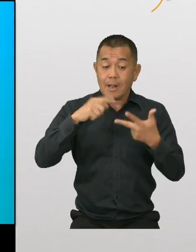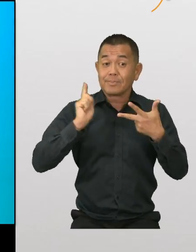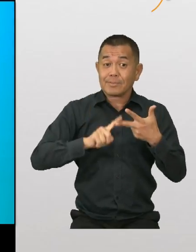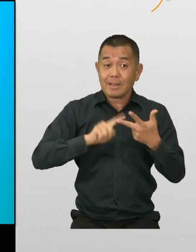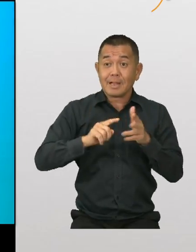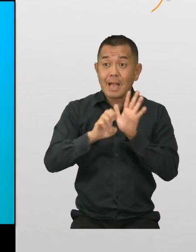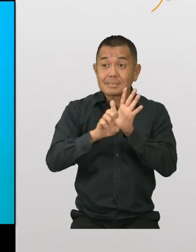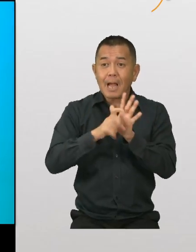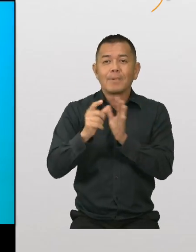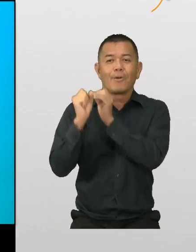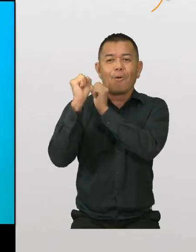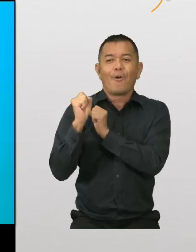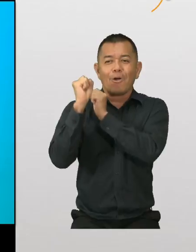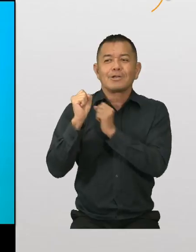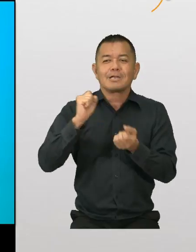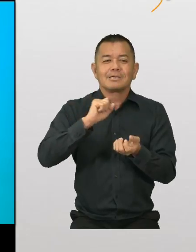So my third example